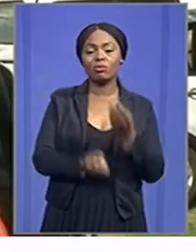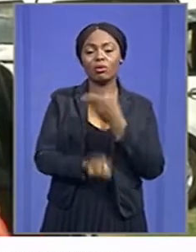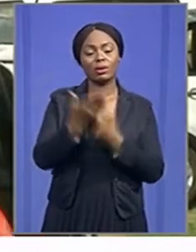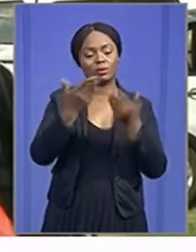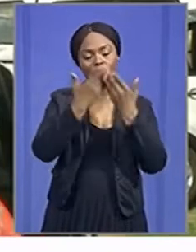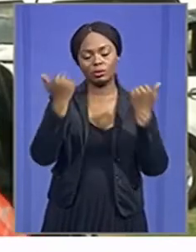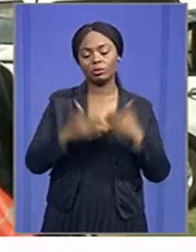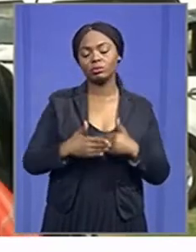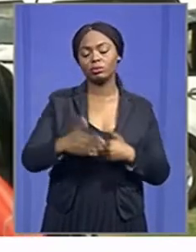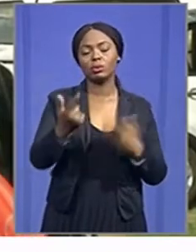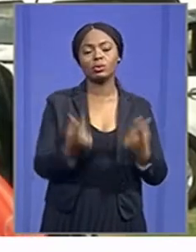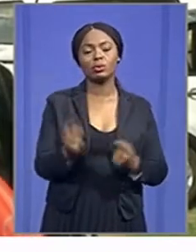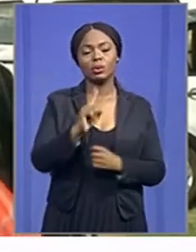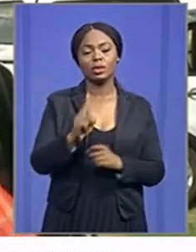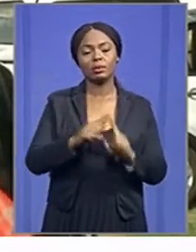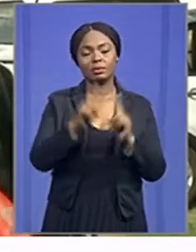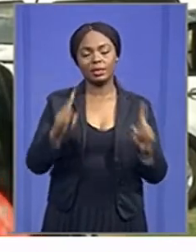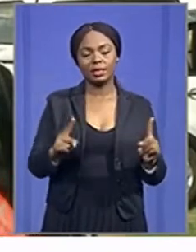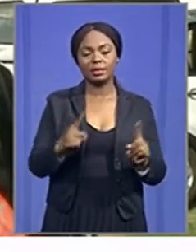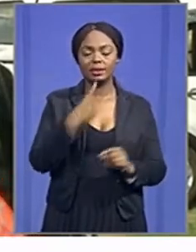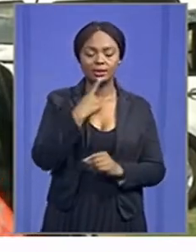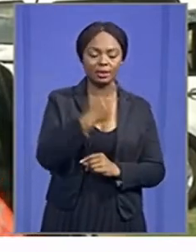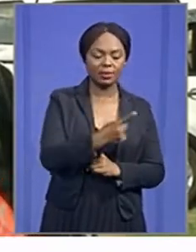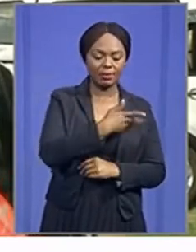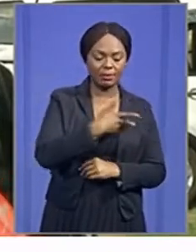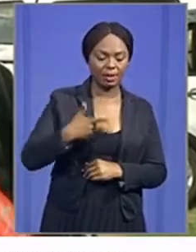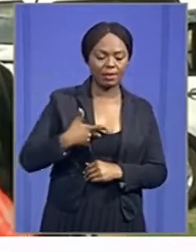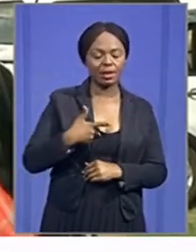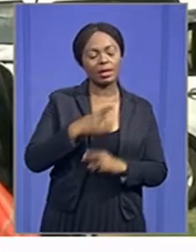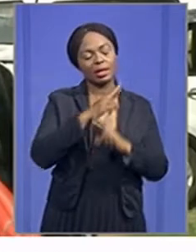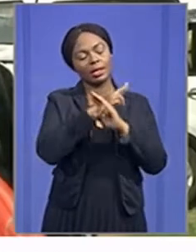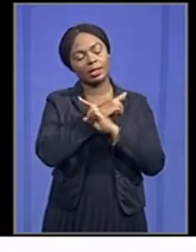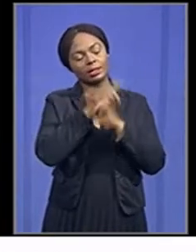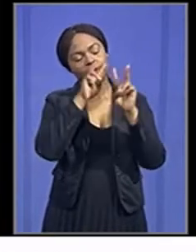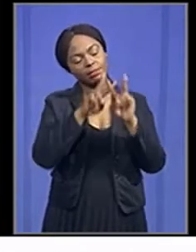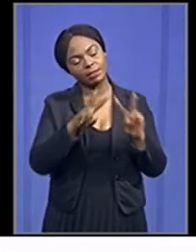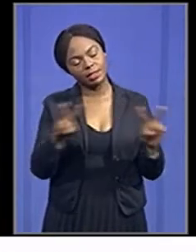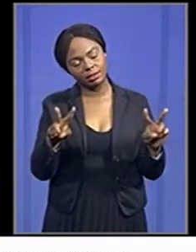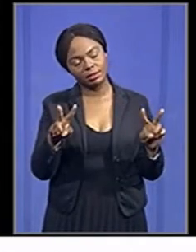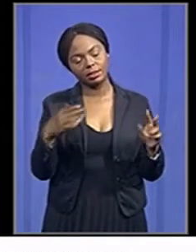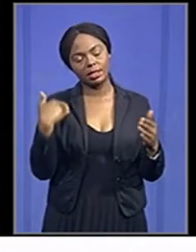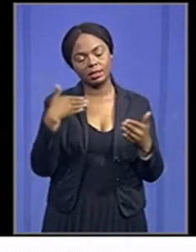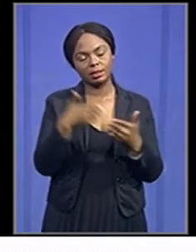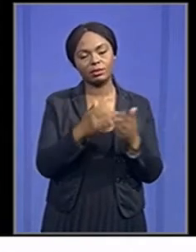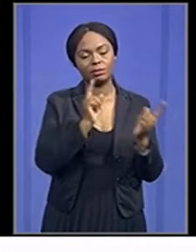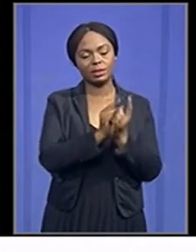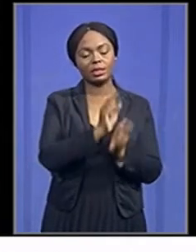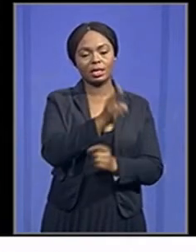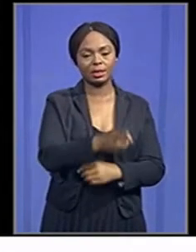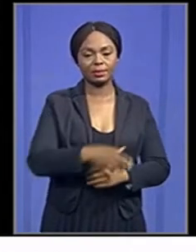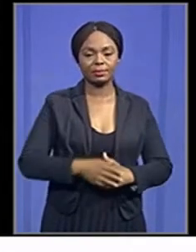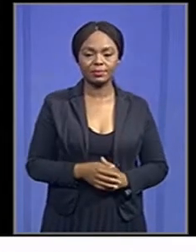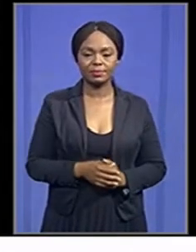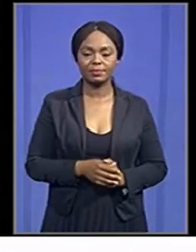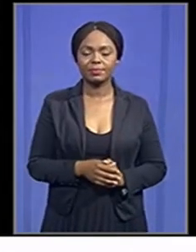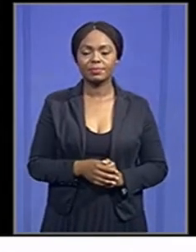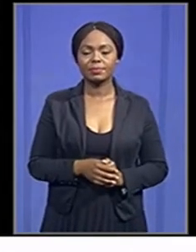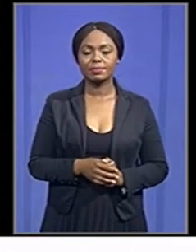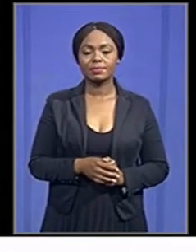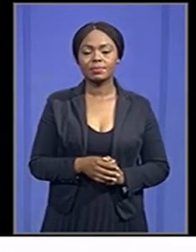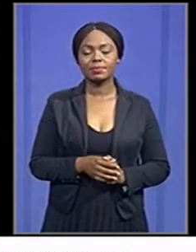want to say, Mama, rest in peace until we meet again.